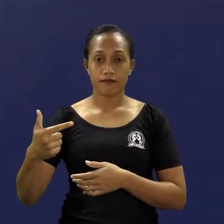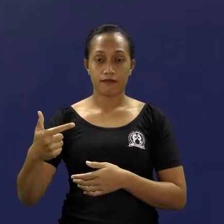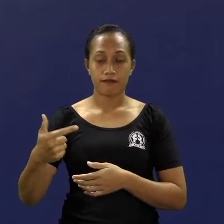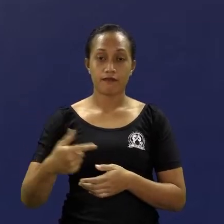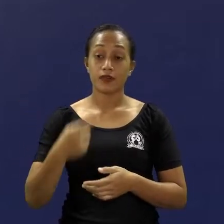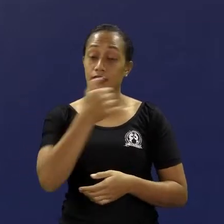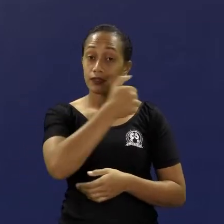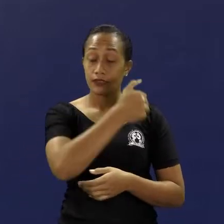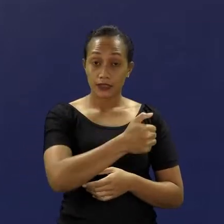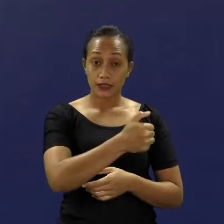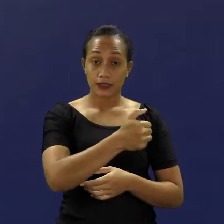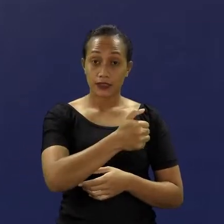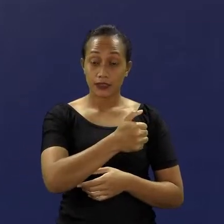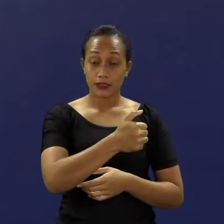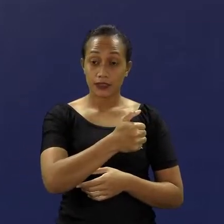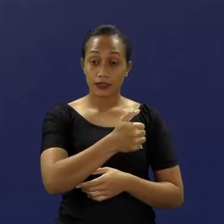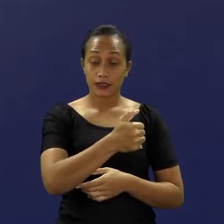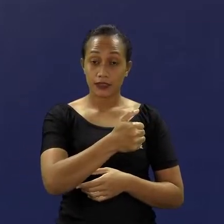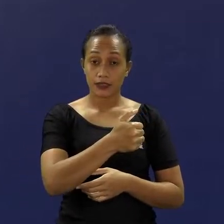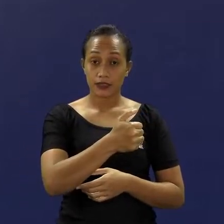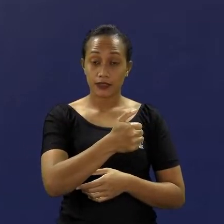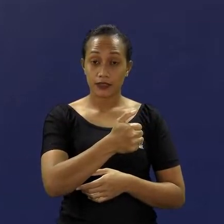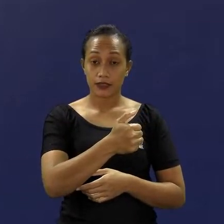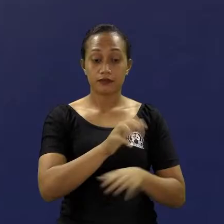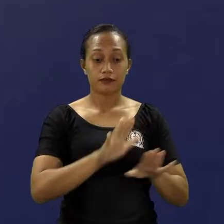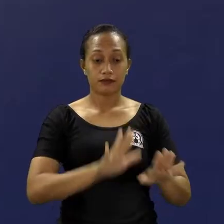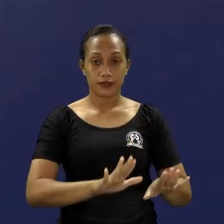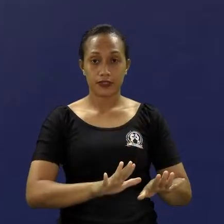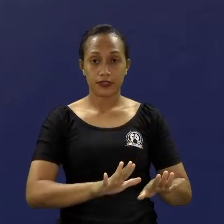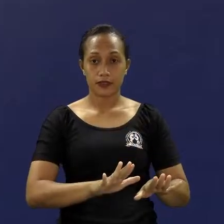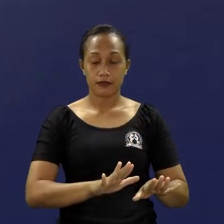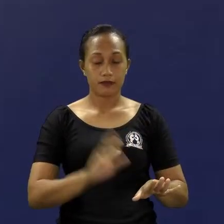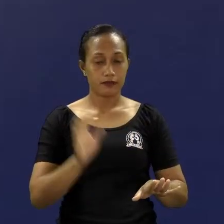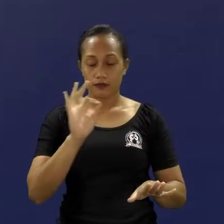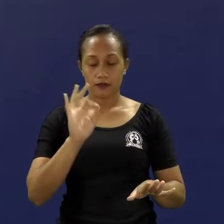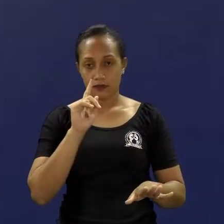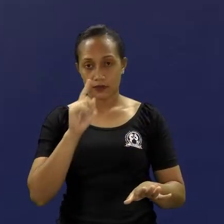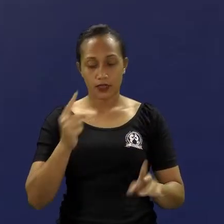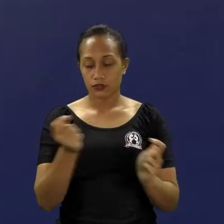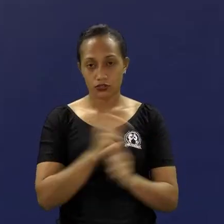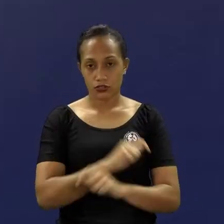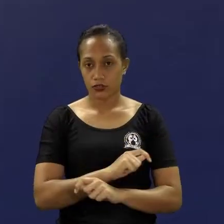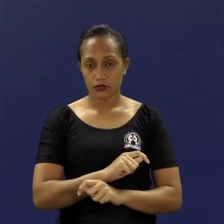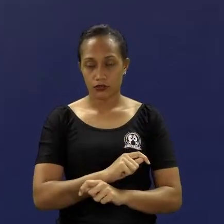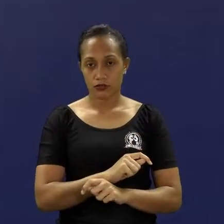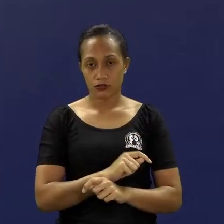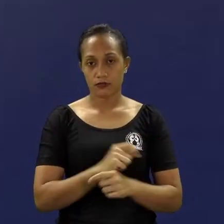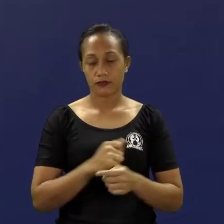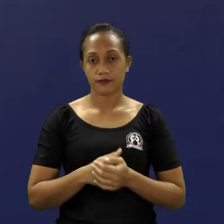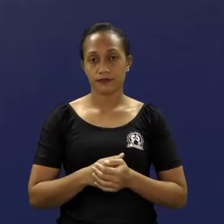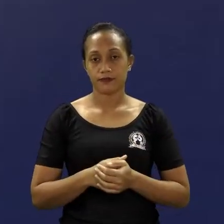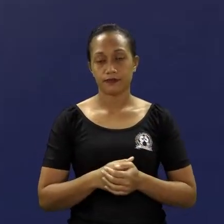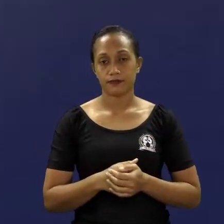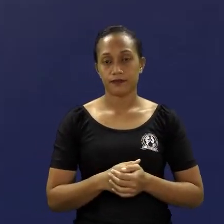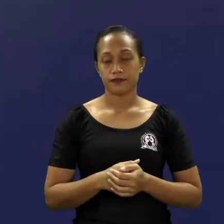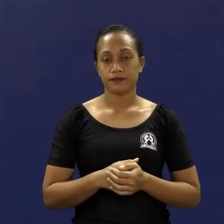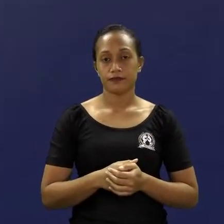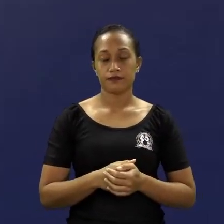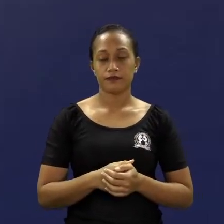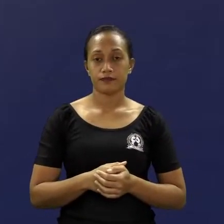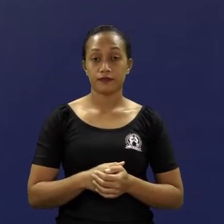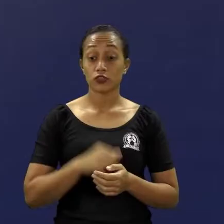And 6 denominator remains. E tu mau pe ale denominator lea ole ono. O le